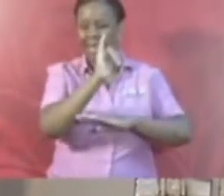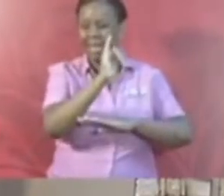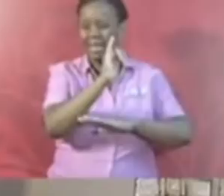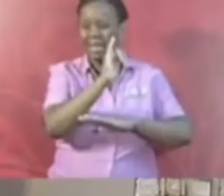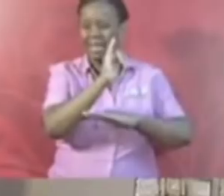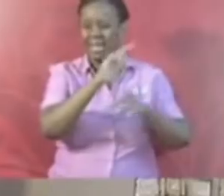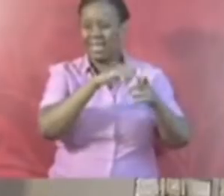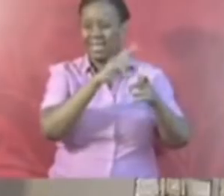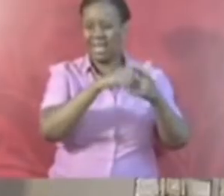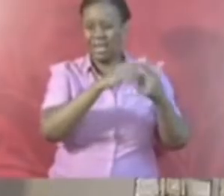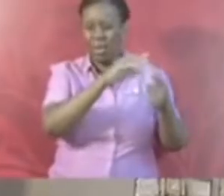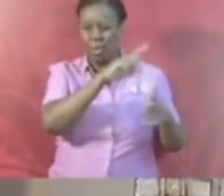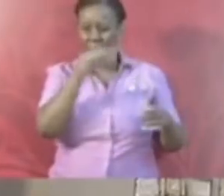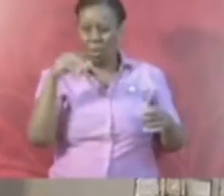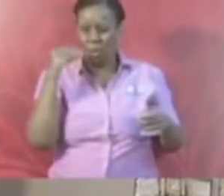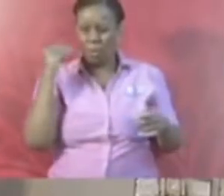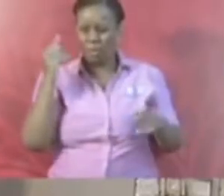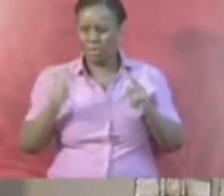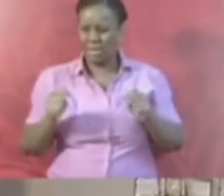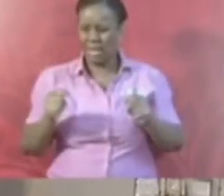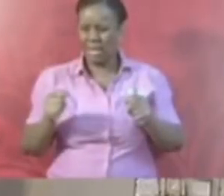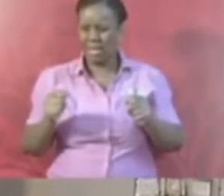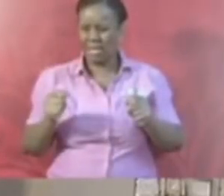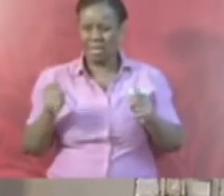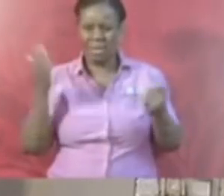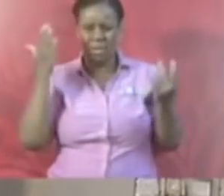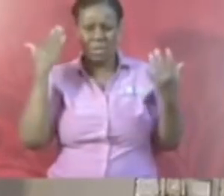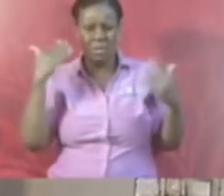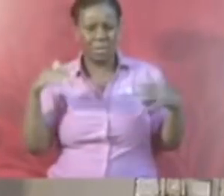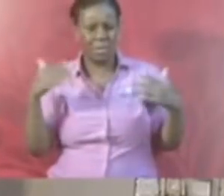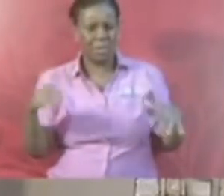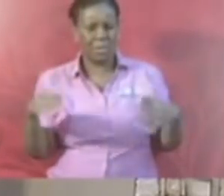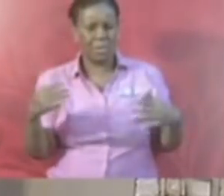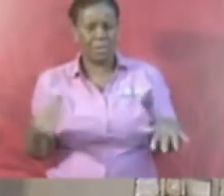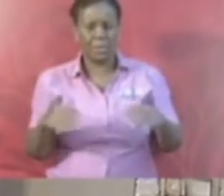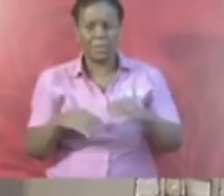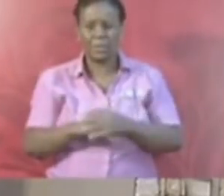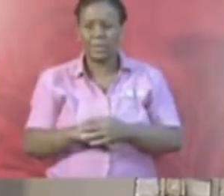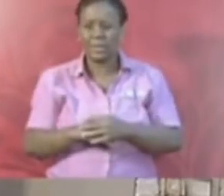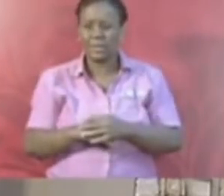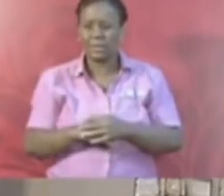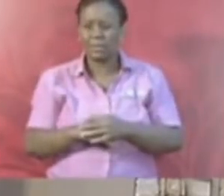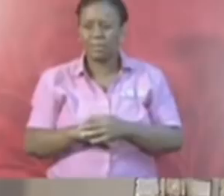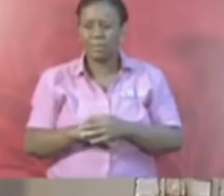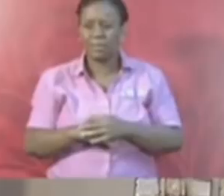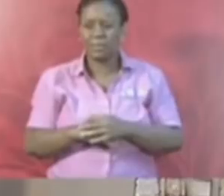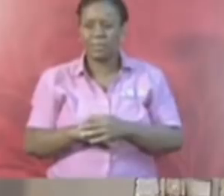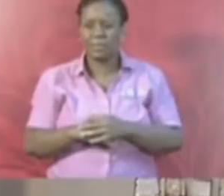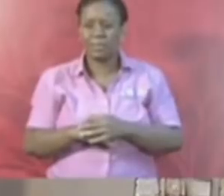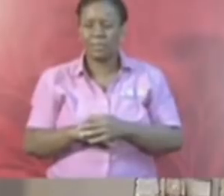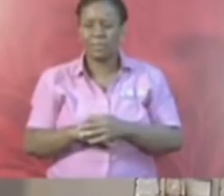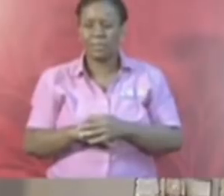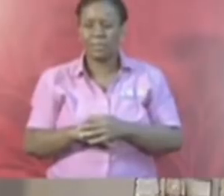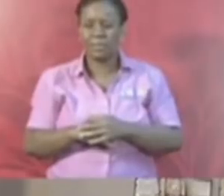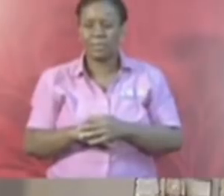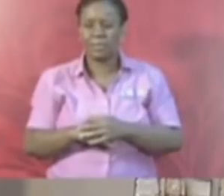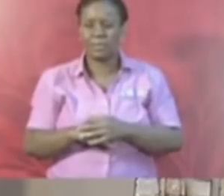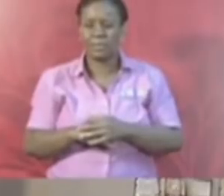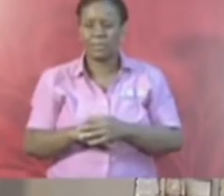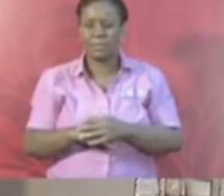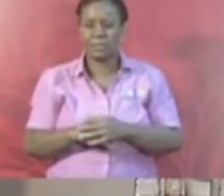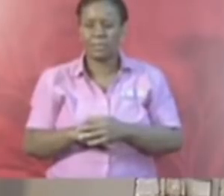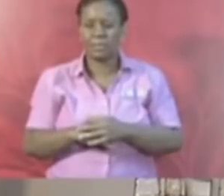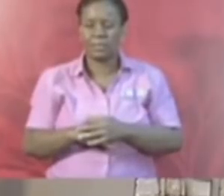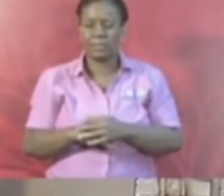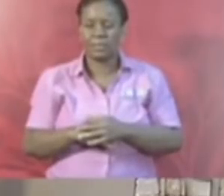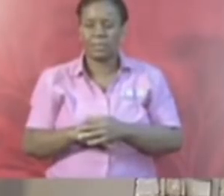you fall into the exemption here. So if you were in a country, you're in Barbados and you're in a high-risk, medium-risk country, within the 14 days, it's not